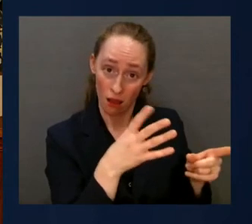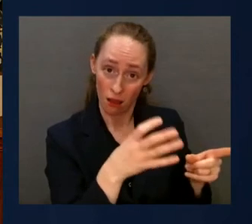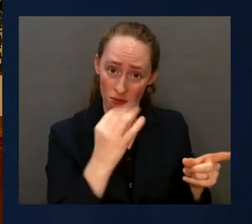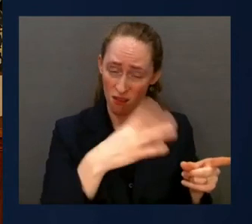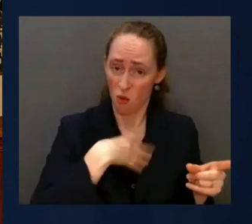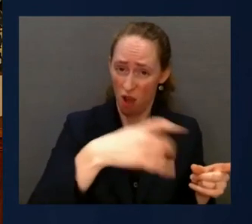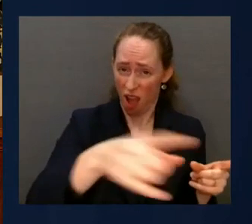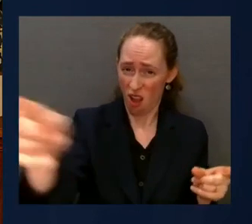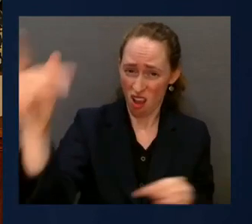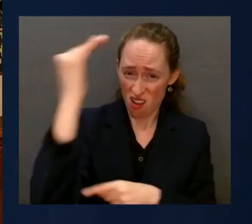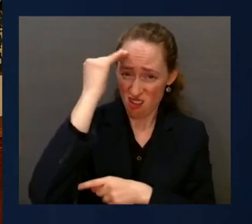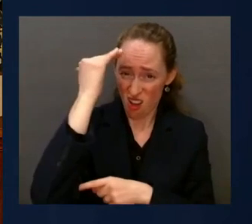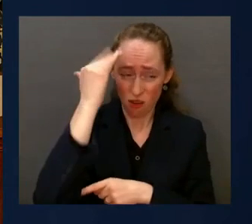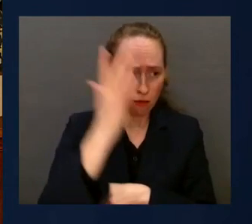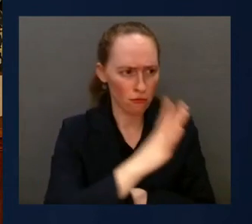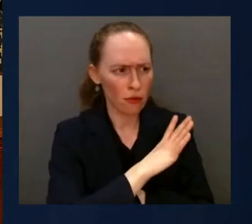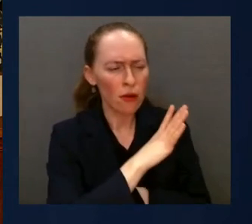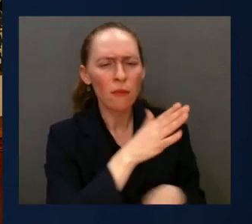fair share,